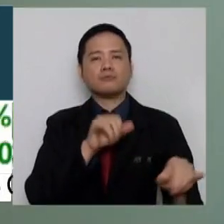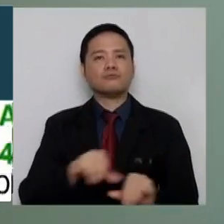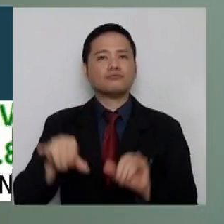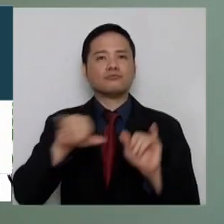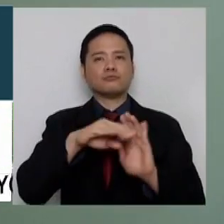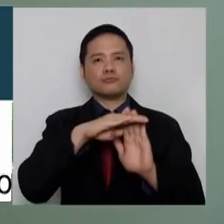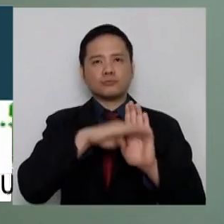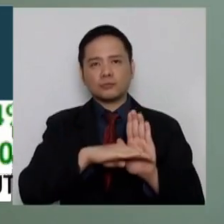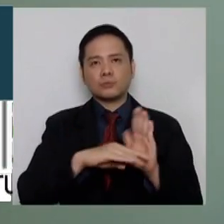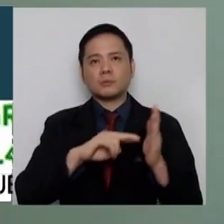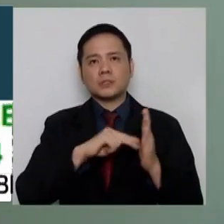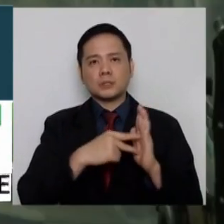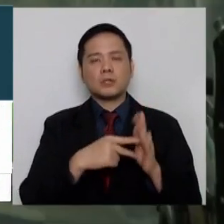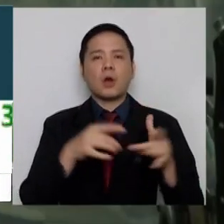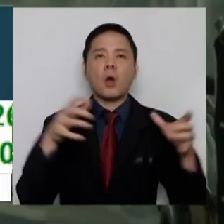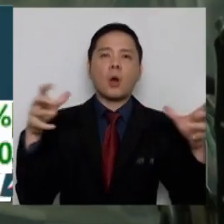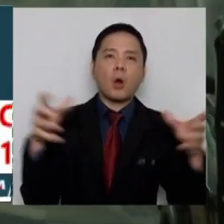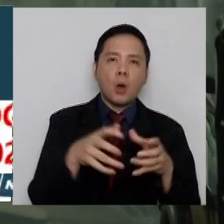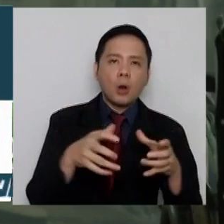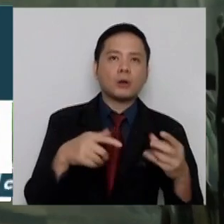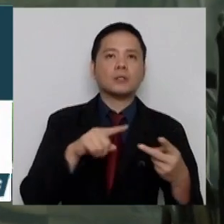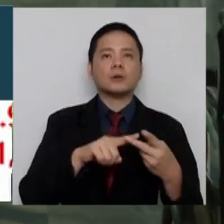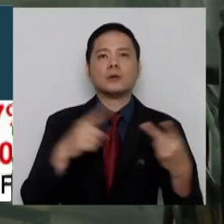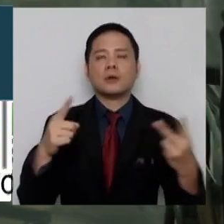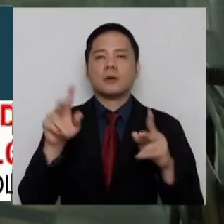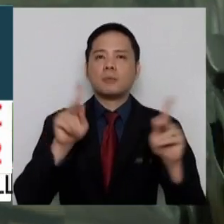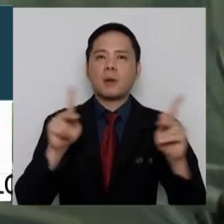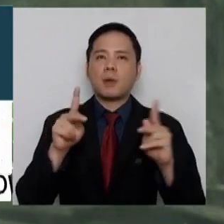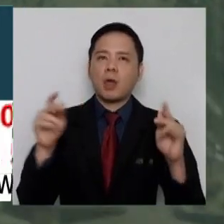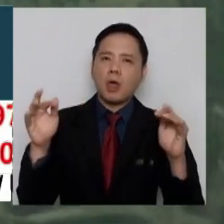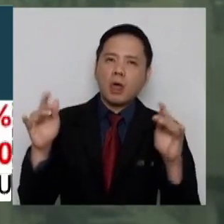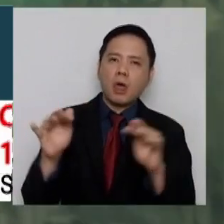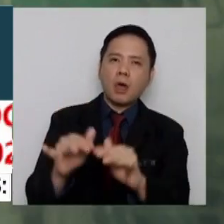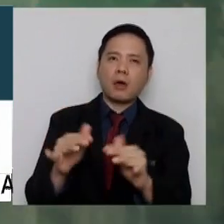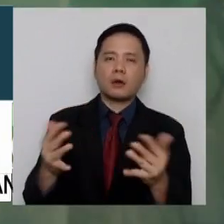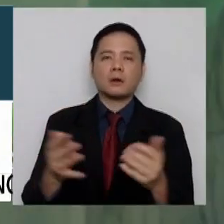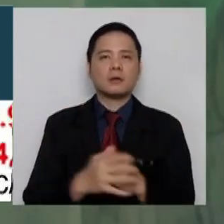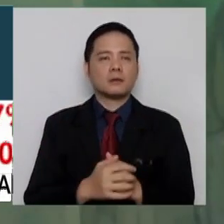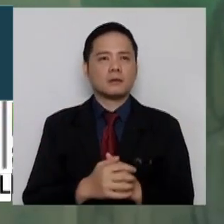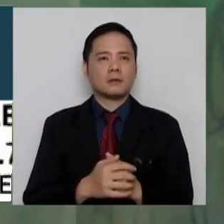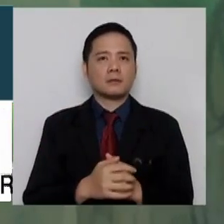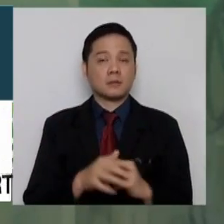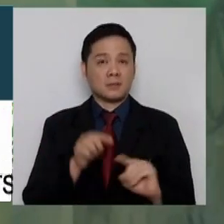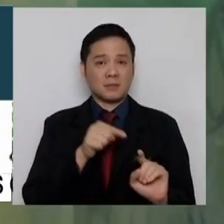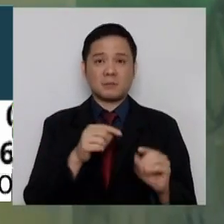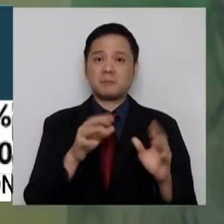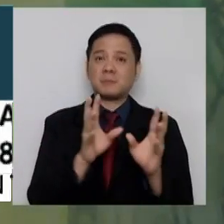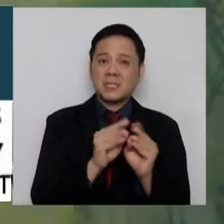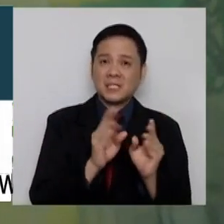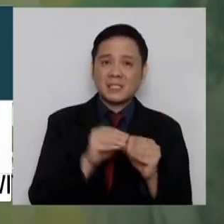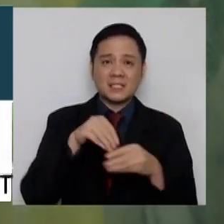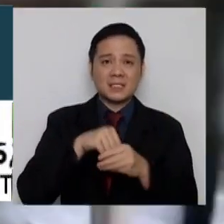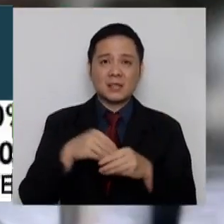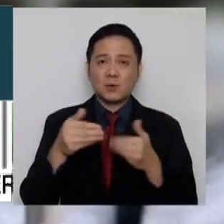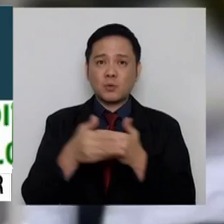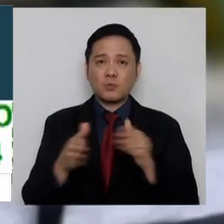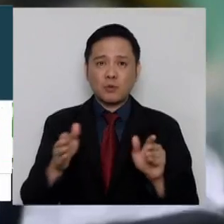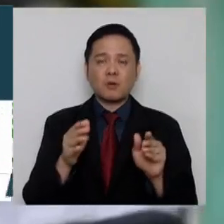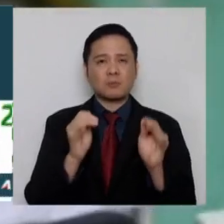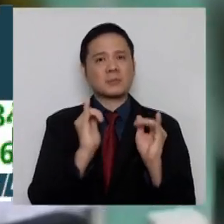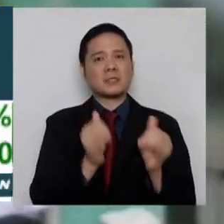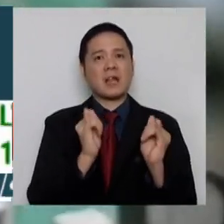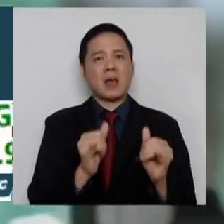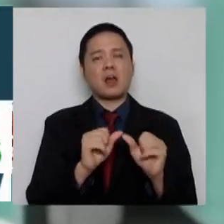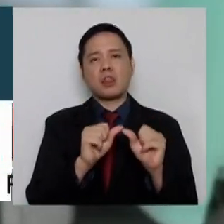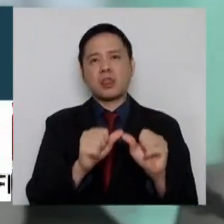they saw gatherings and social events and the tendency to hold meetings indoors. Several areas far